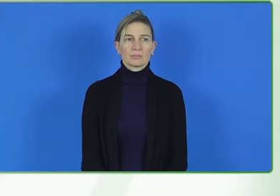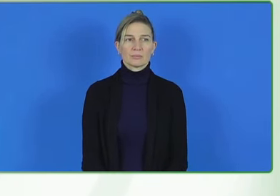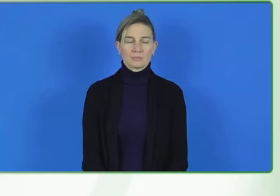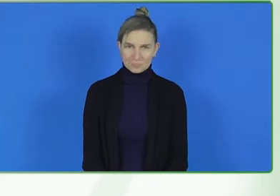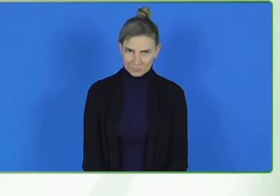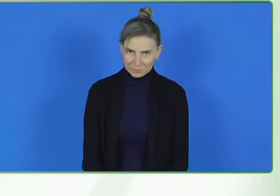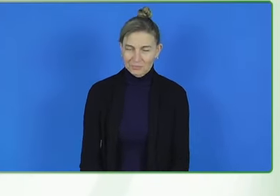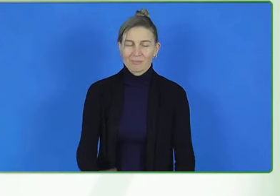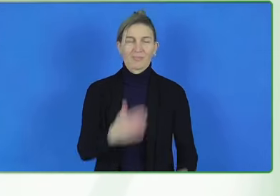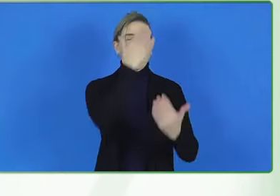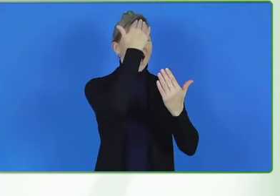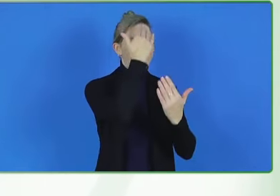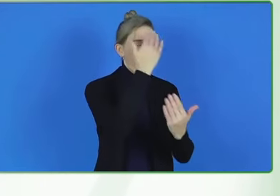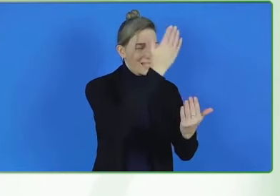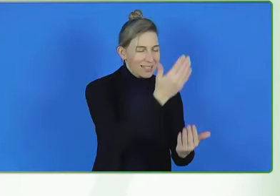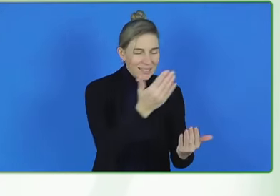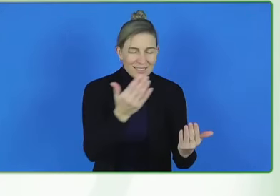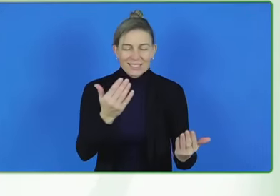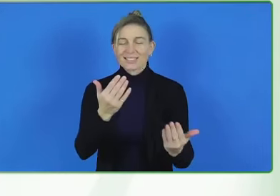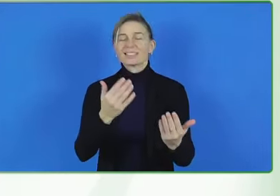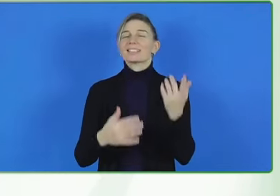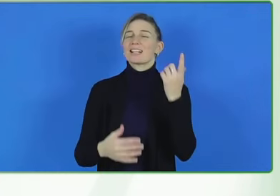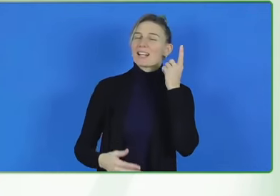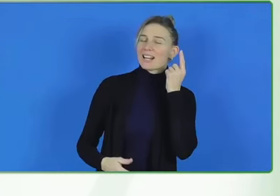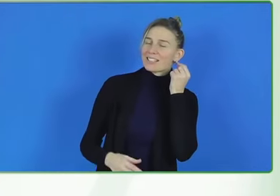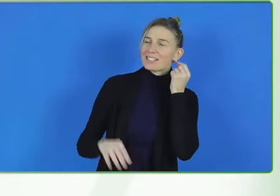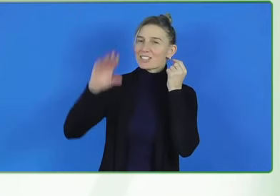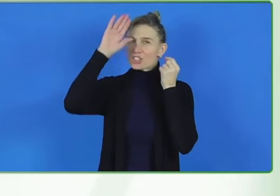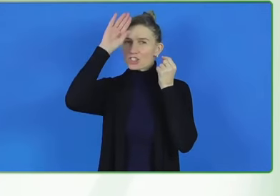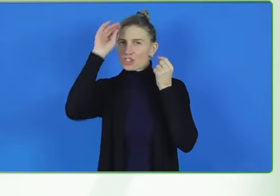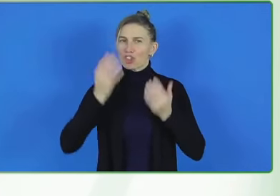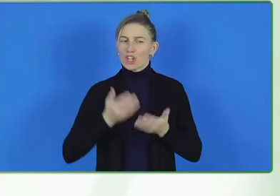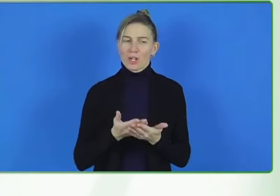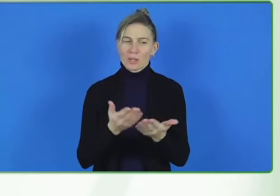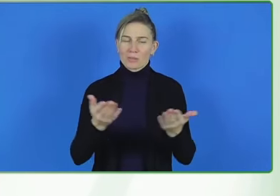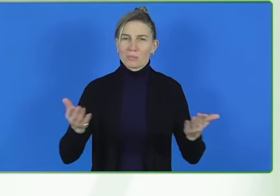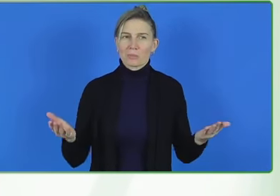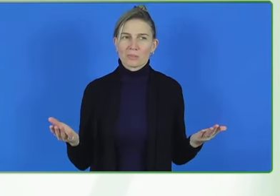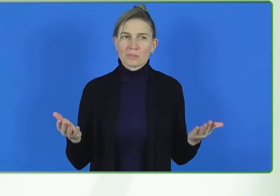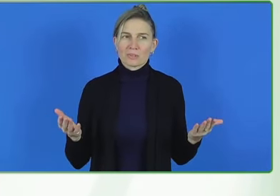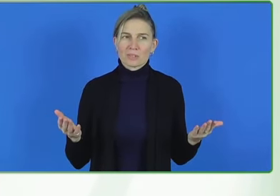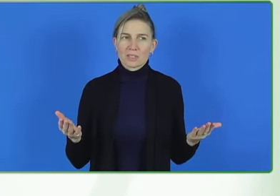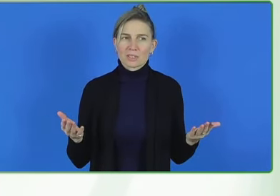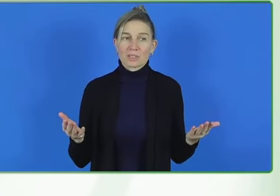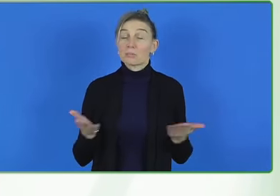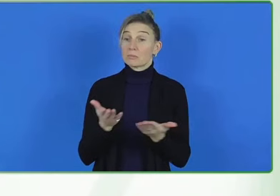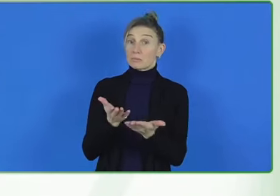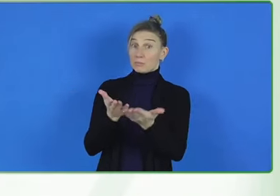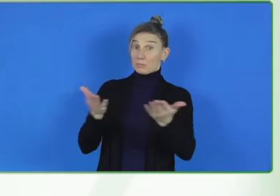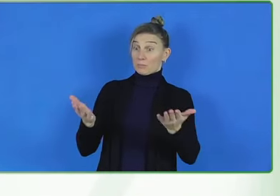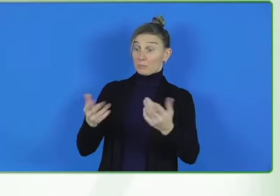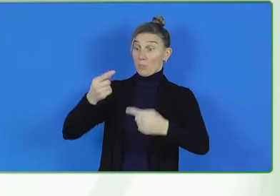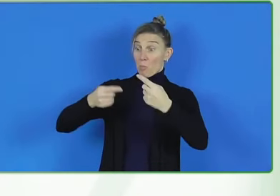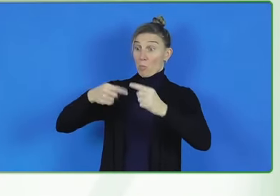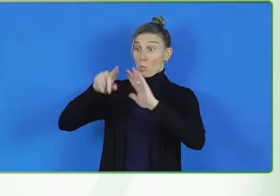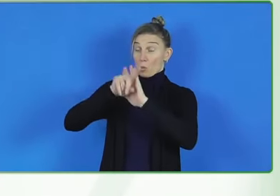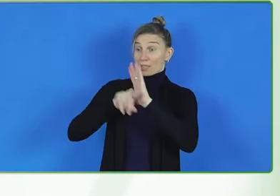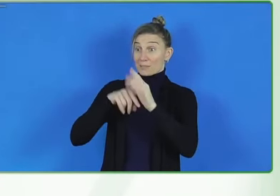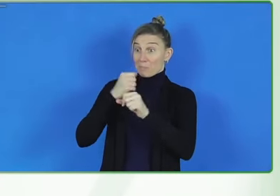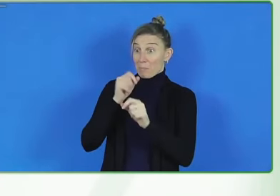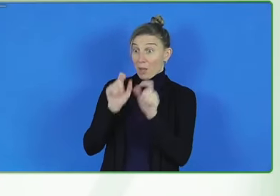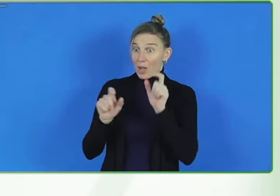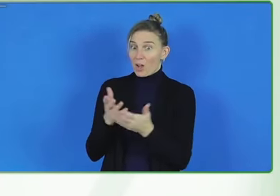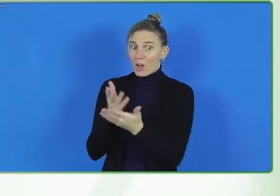Excellencies, ladies and gentlemen, as policymakers, you have a crucial role in ensuring the full and